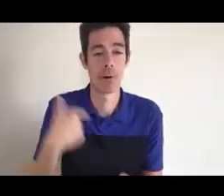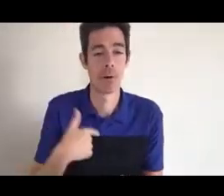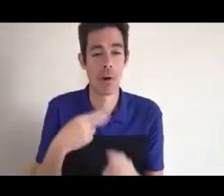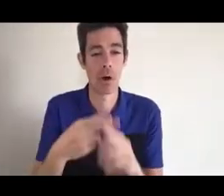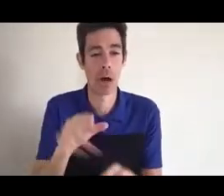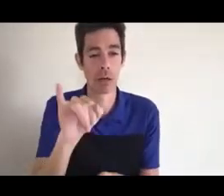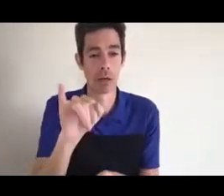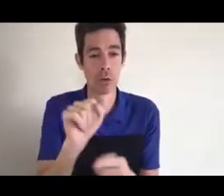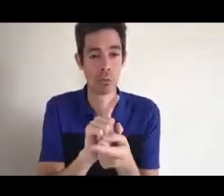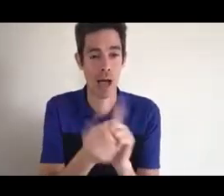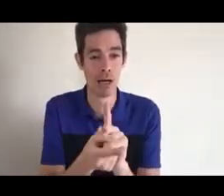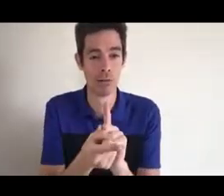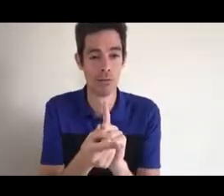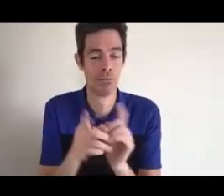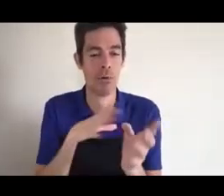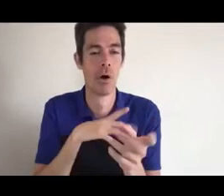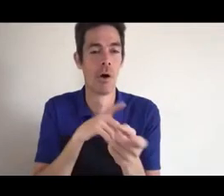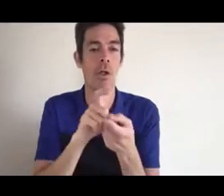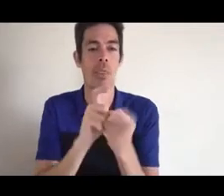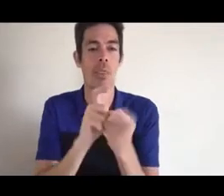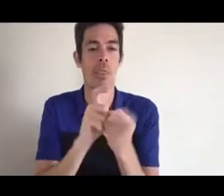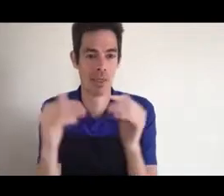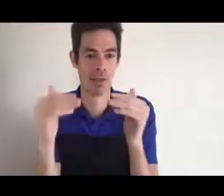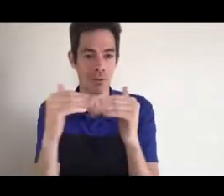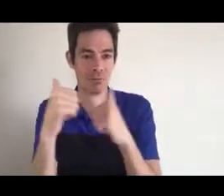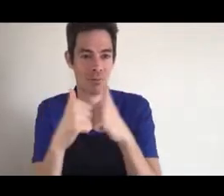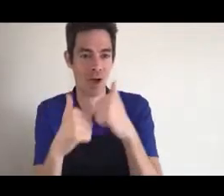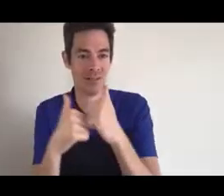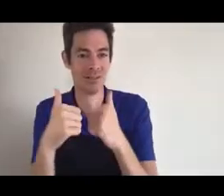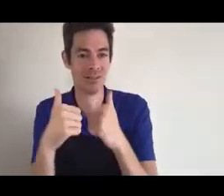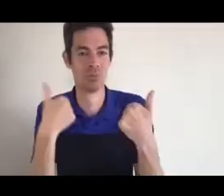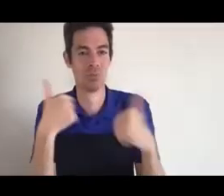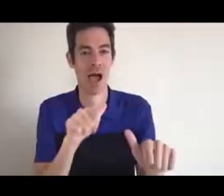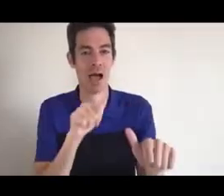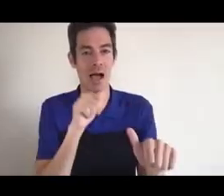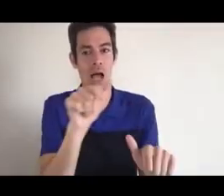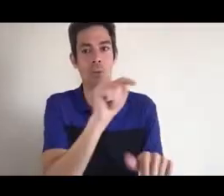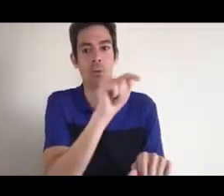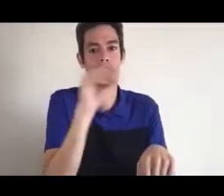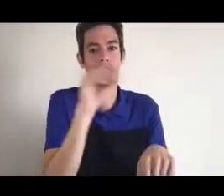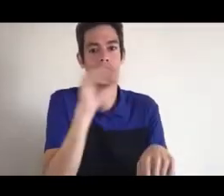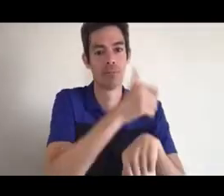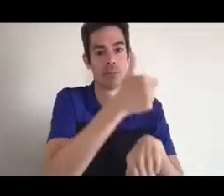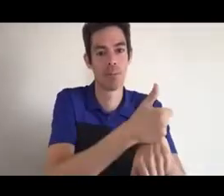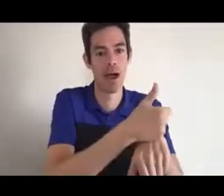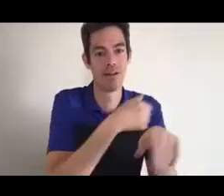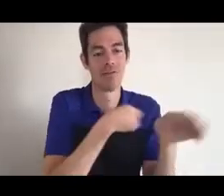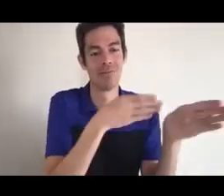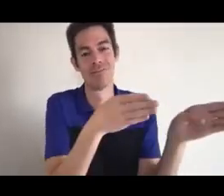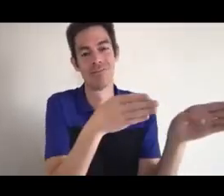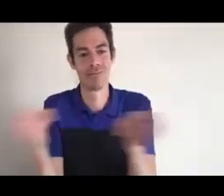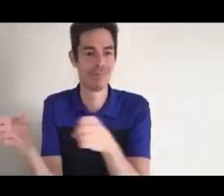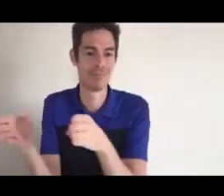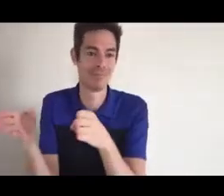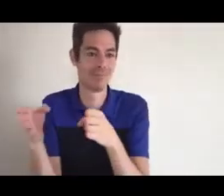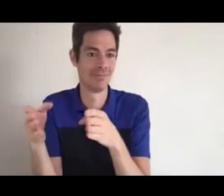of those nouns. So remember I was talking about, trying to translate different English words, things